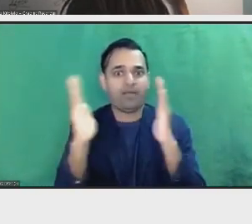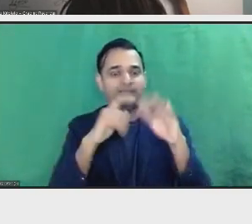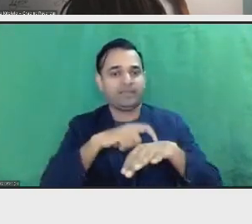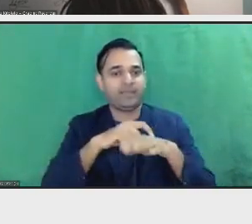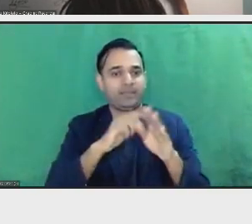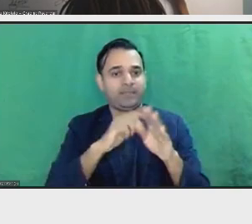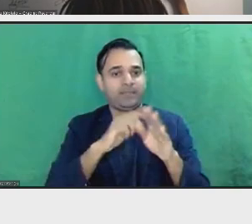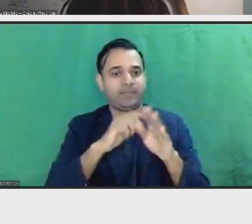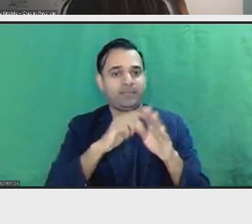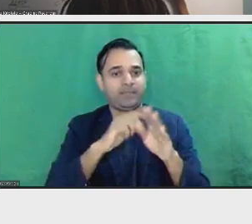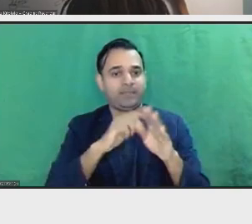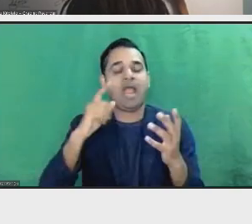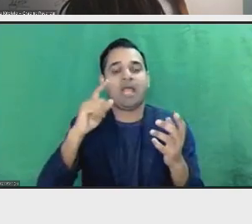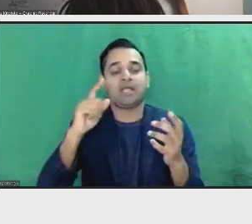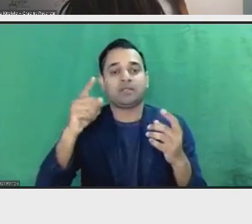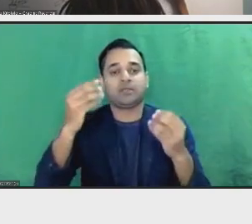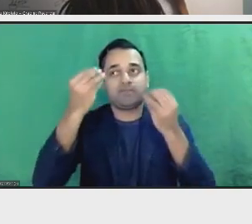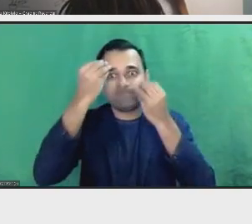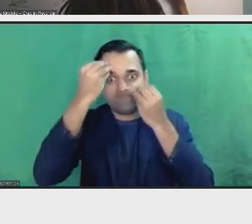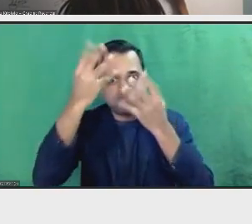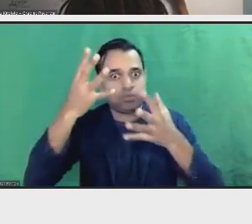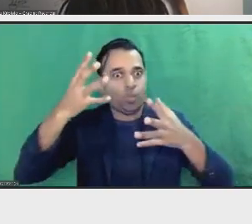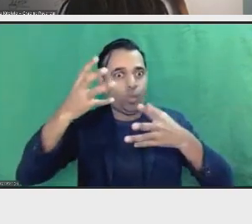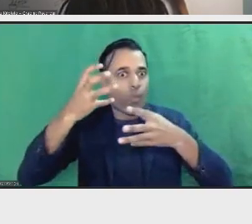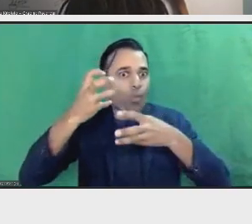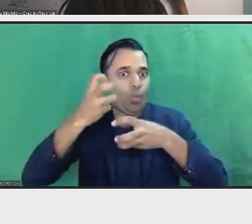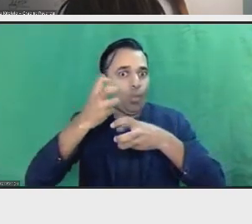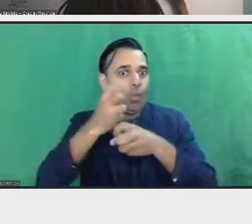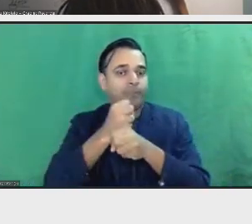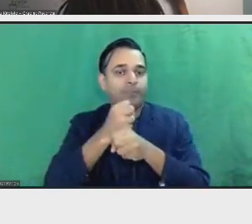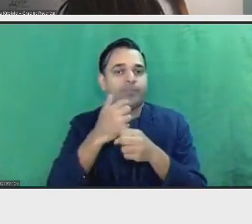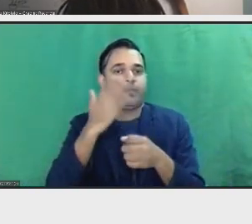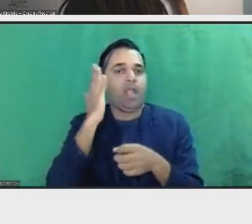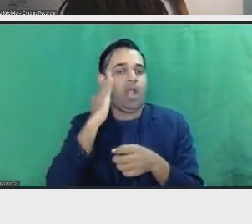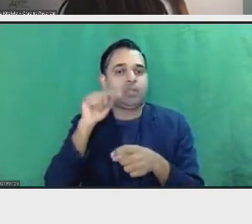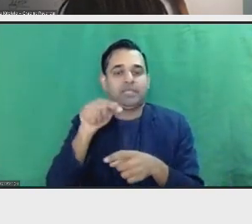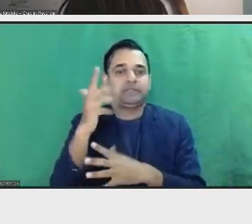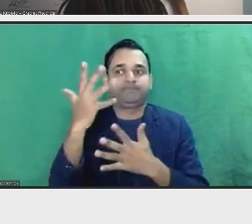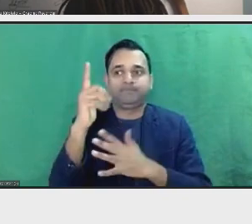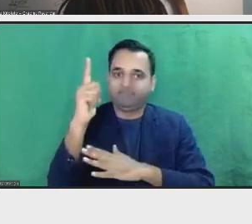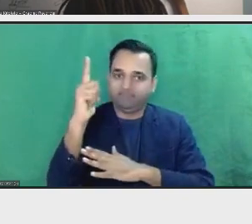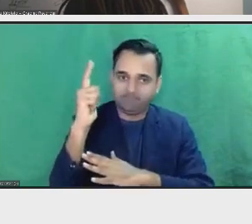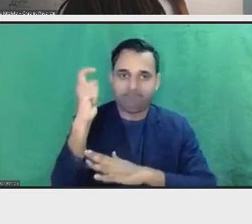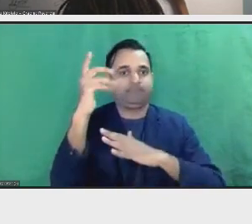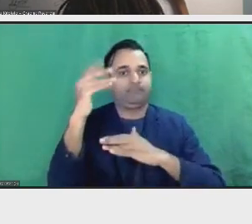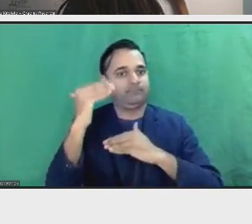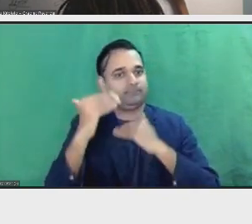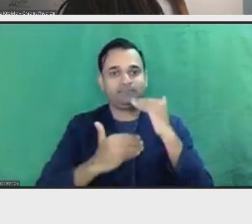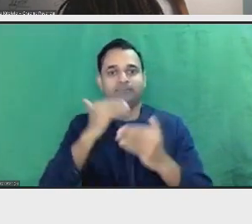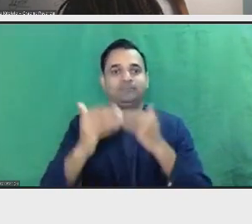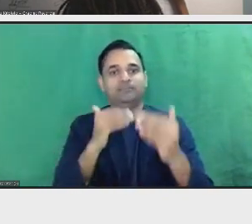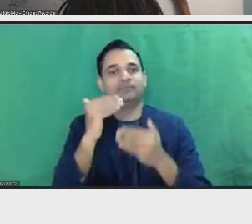getting started. So we look forward to having all of you on board in our coming webinars and sessions and